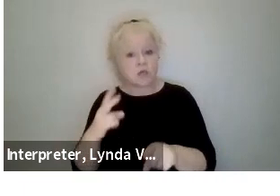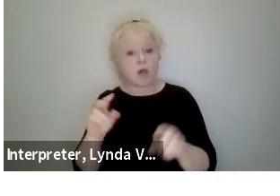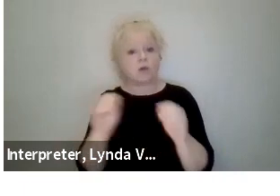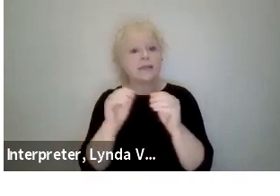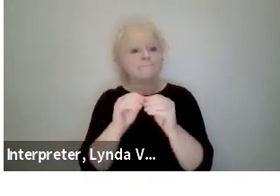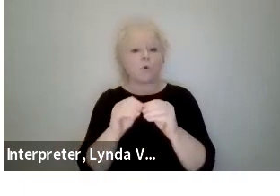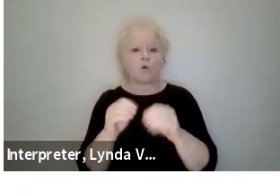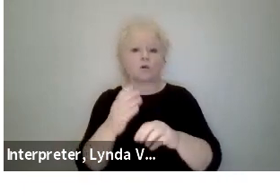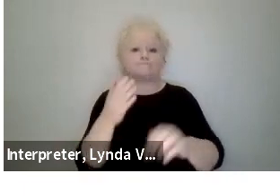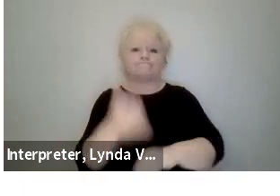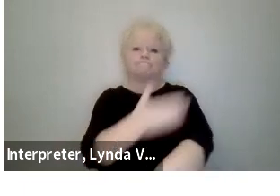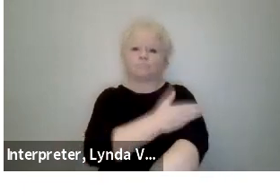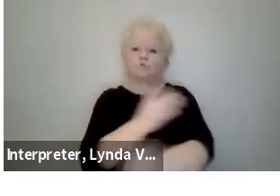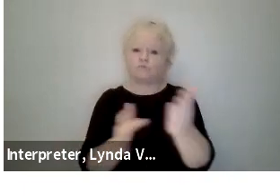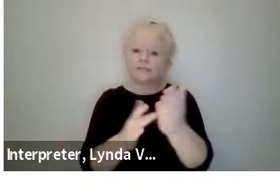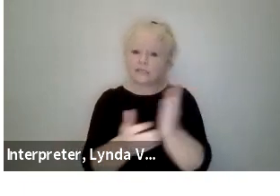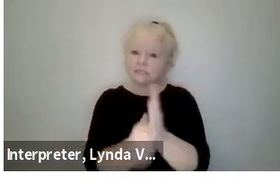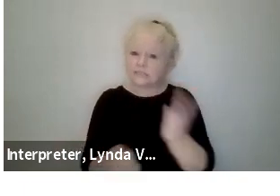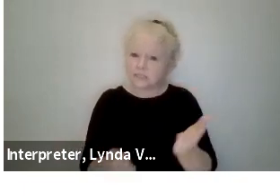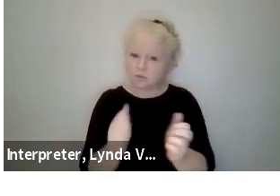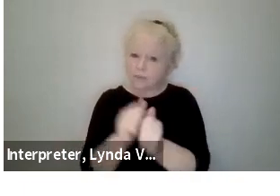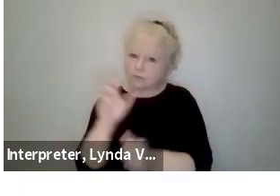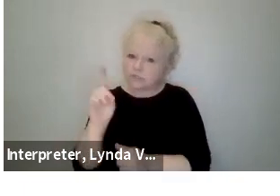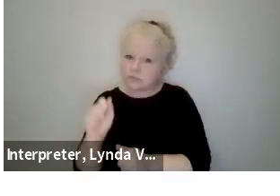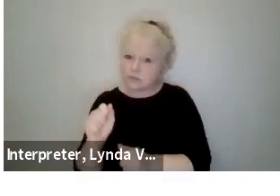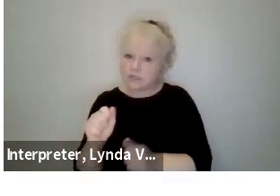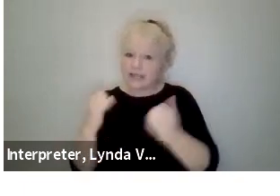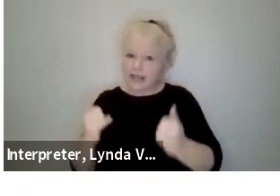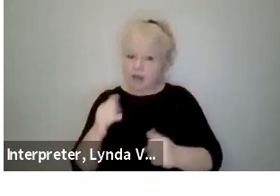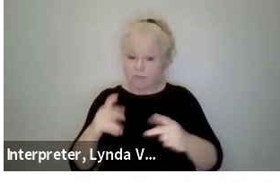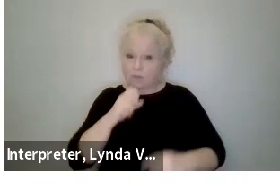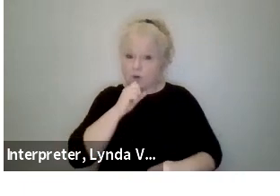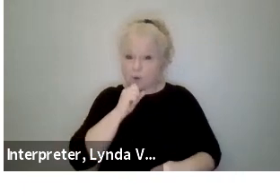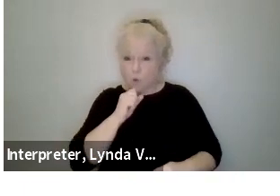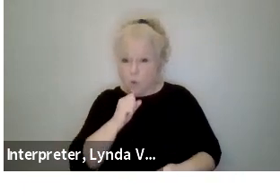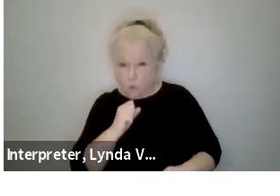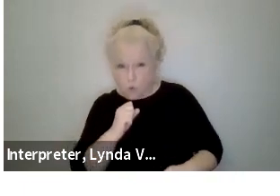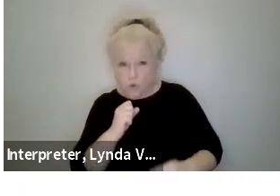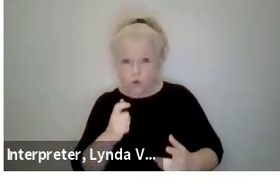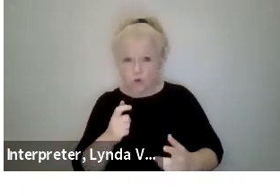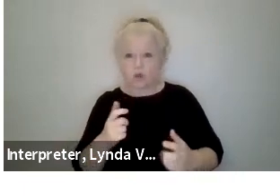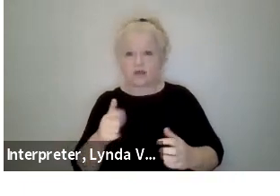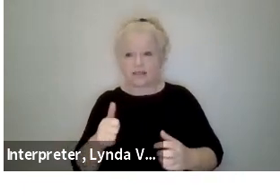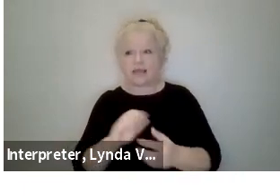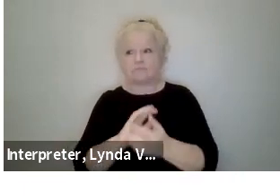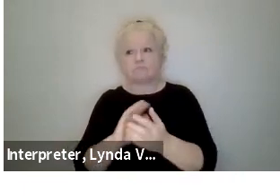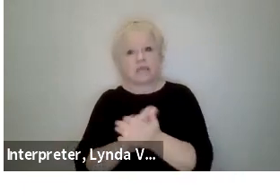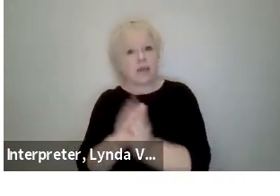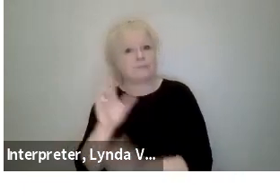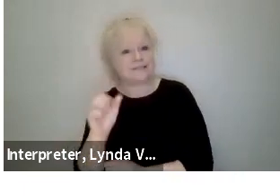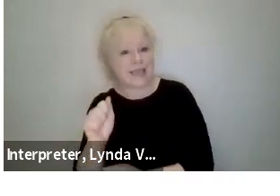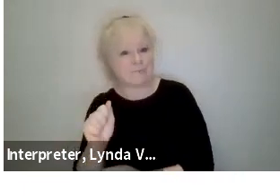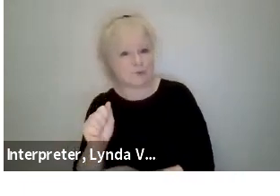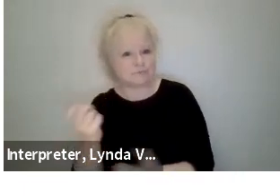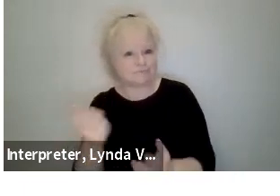skills among people with disabilities. As you know, as people are getting older, they are more likely to acquire a disability. Oftentimes people